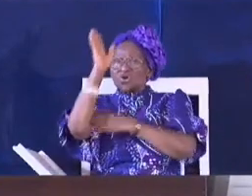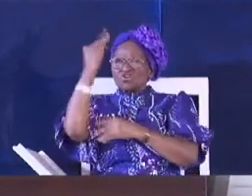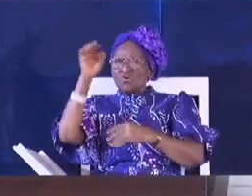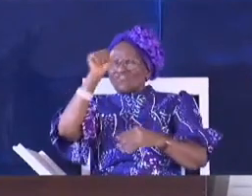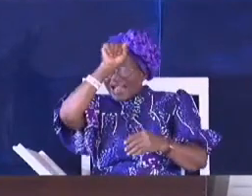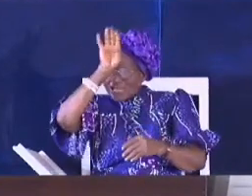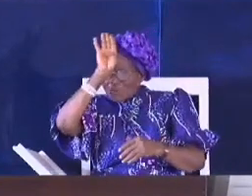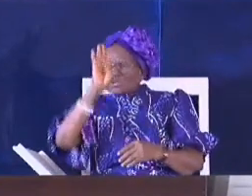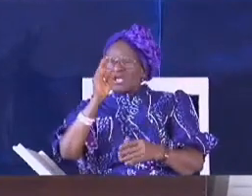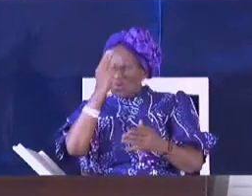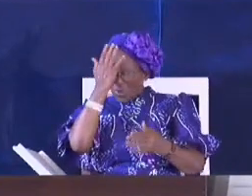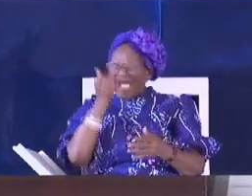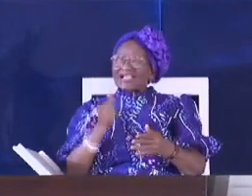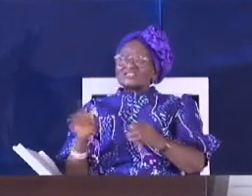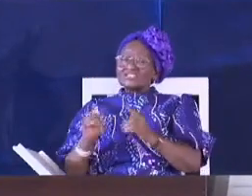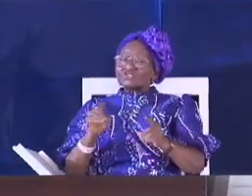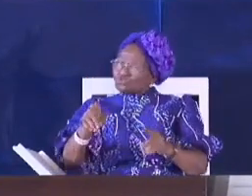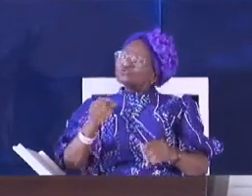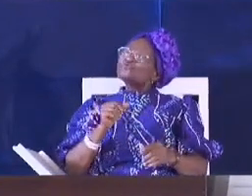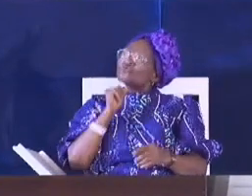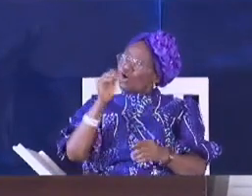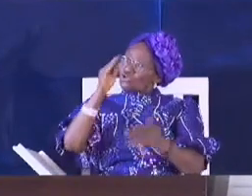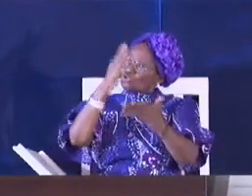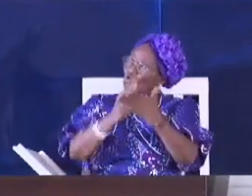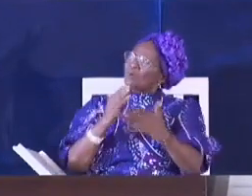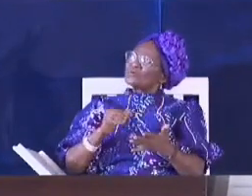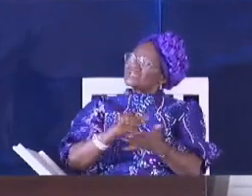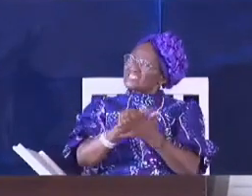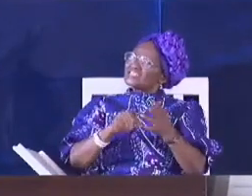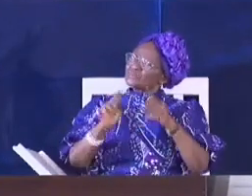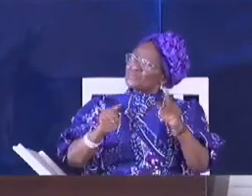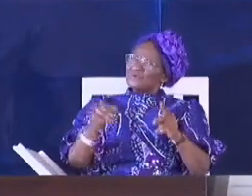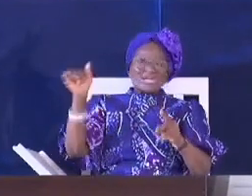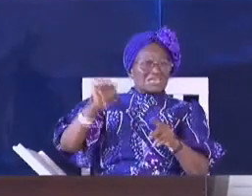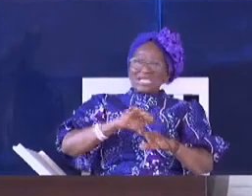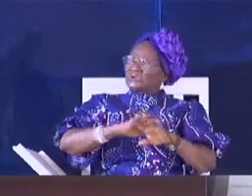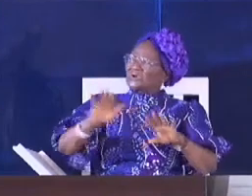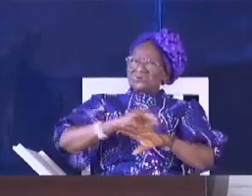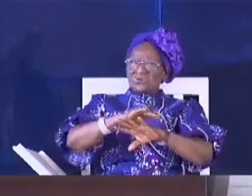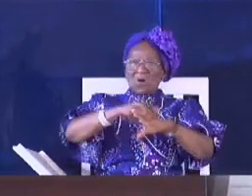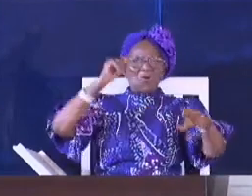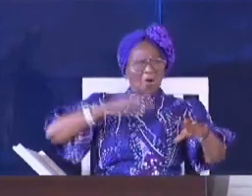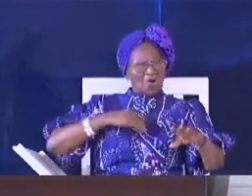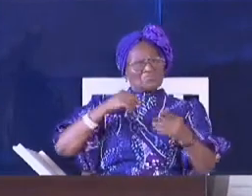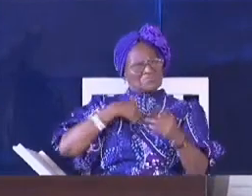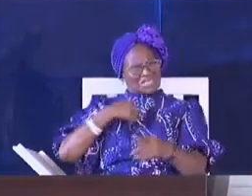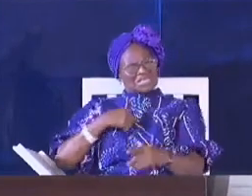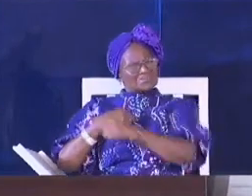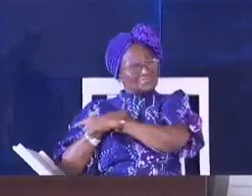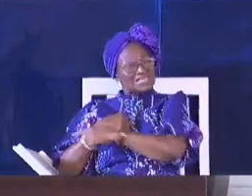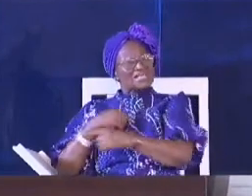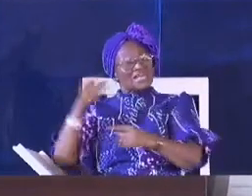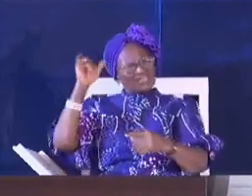people? They are not calling on me. They are calling on my God.